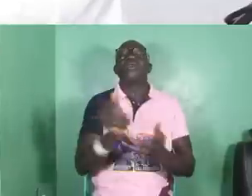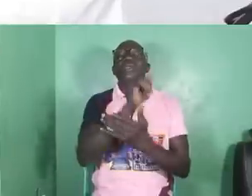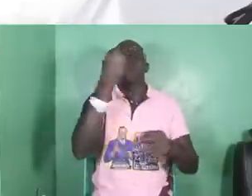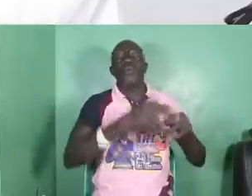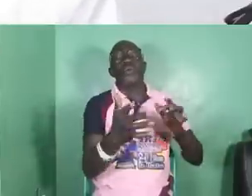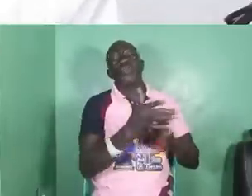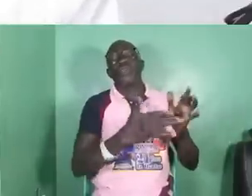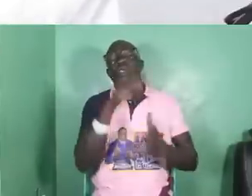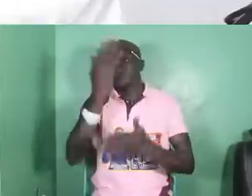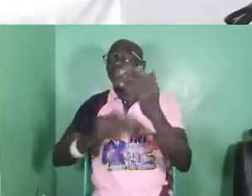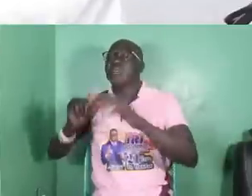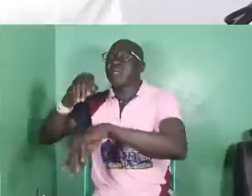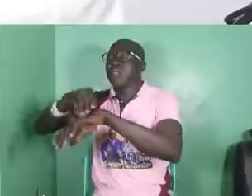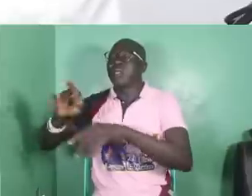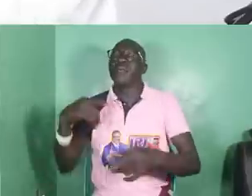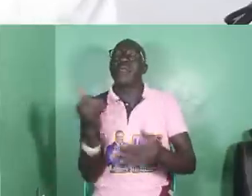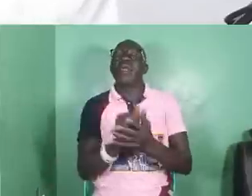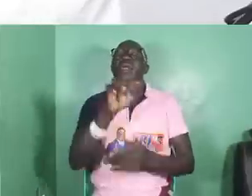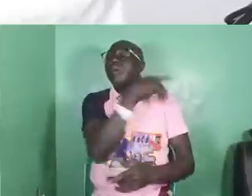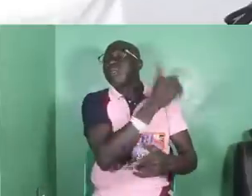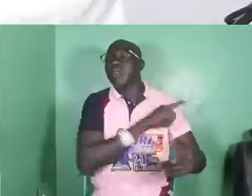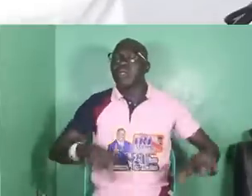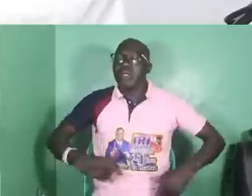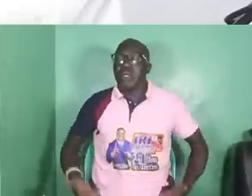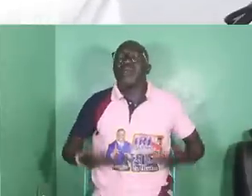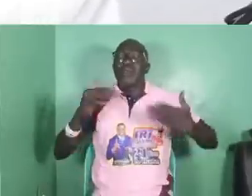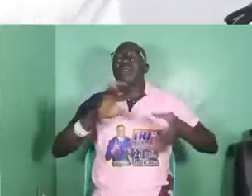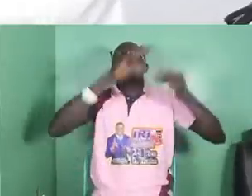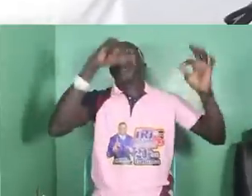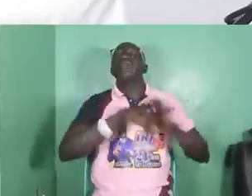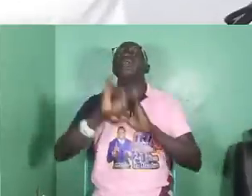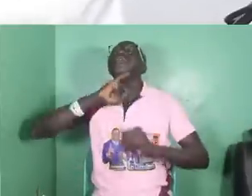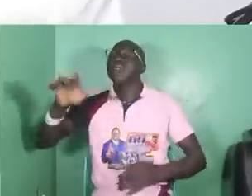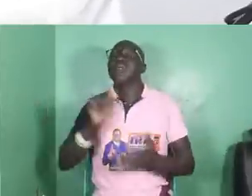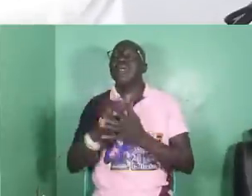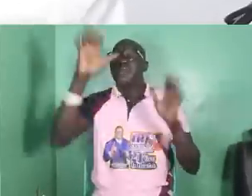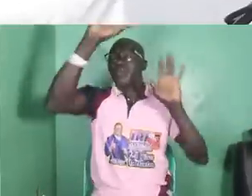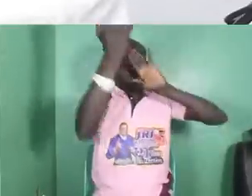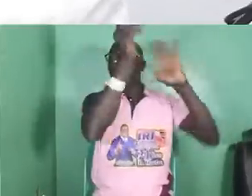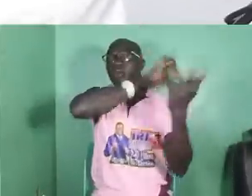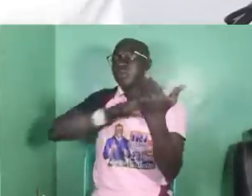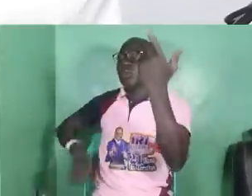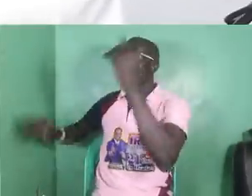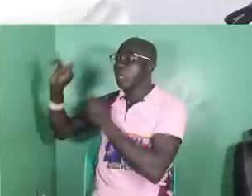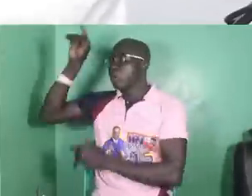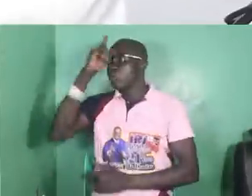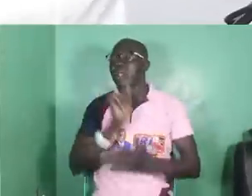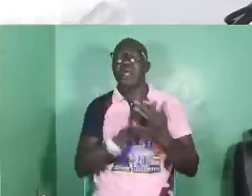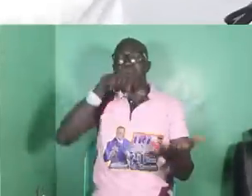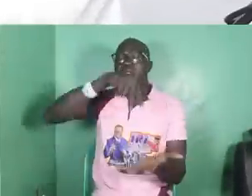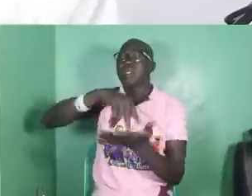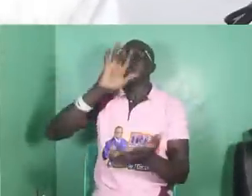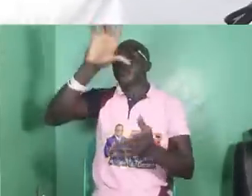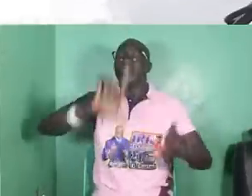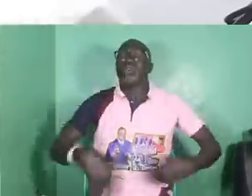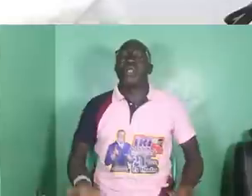in the name of Jesus. En to ra mi ni. The Lord has sent me. Be Oluwa ti nbo. As the Lord lives. Ti emi re wa. Na wa ju Oluwa. Before the Lord. Eni ti emi. The one that I stand.